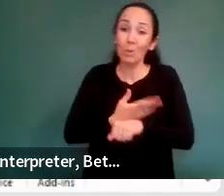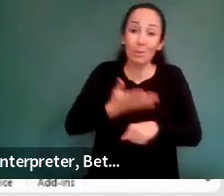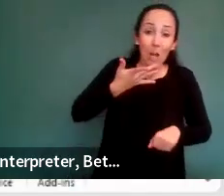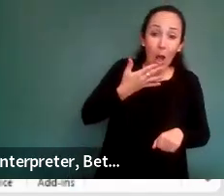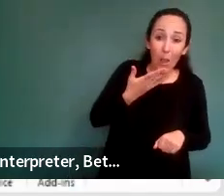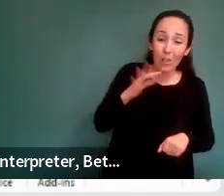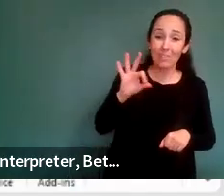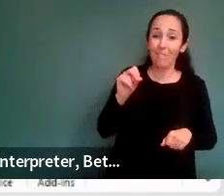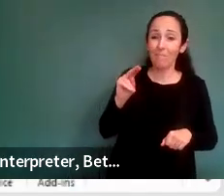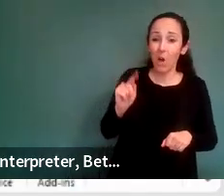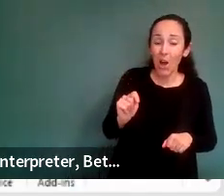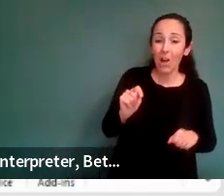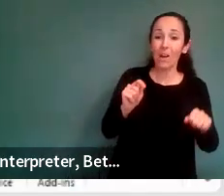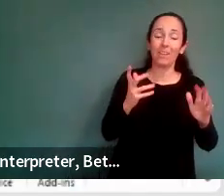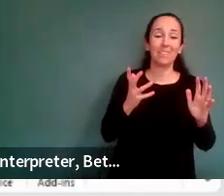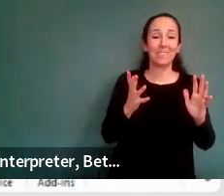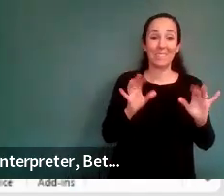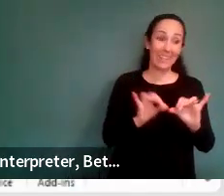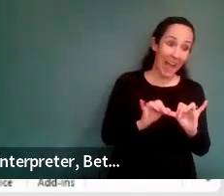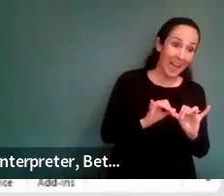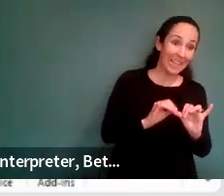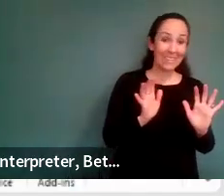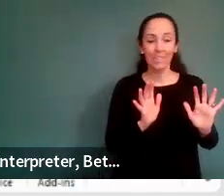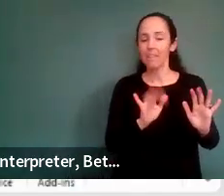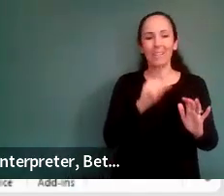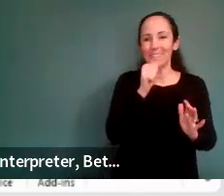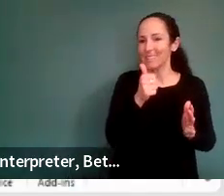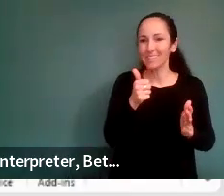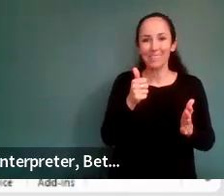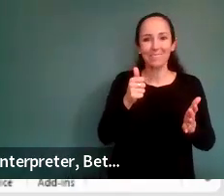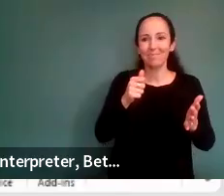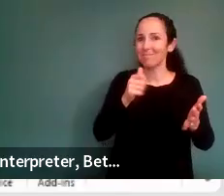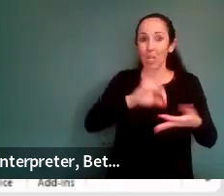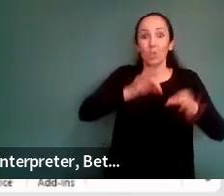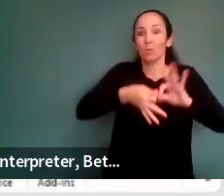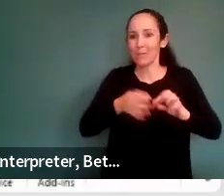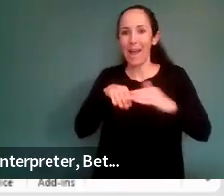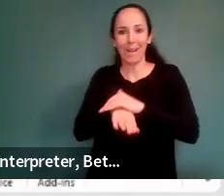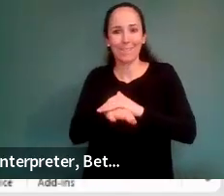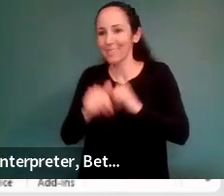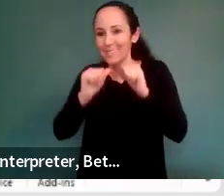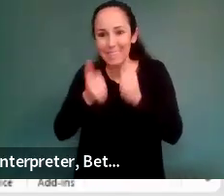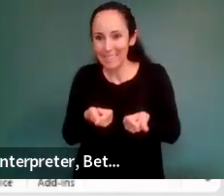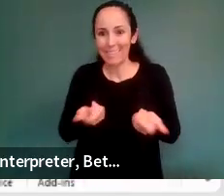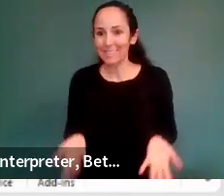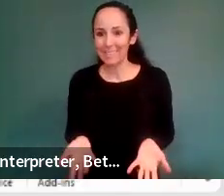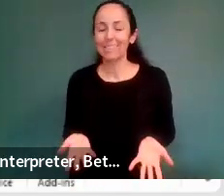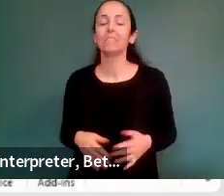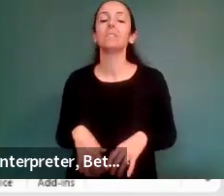interpret the content and structure at the code level. So for you, you're